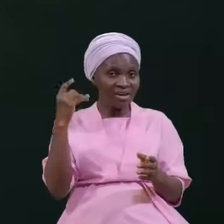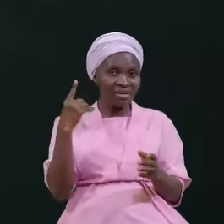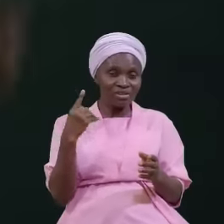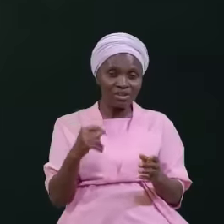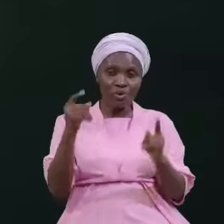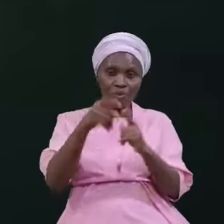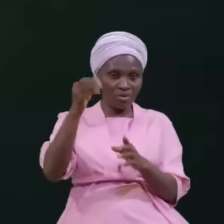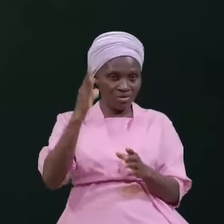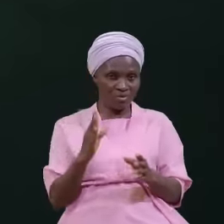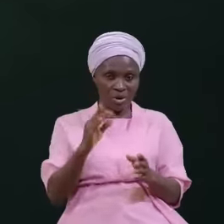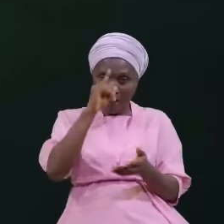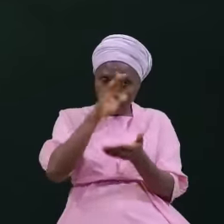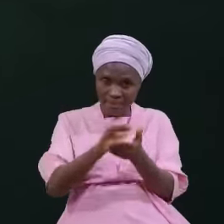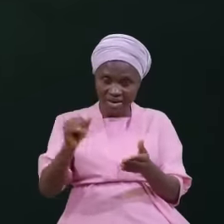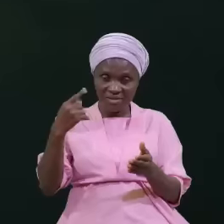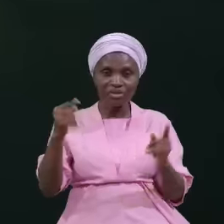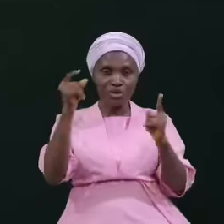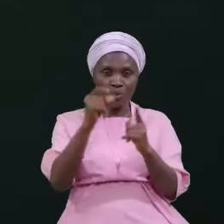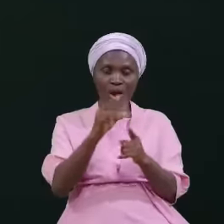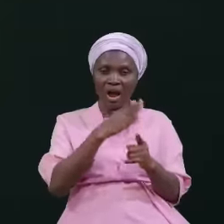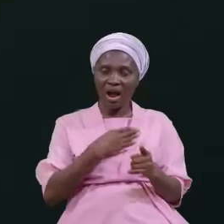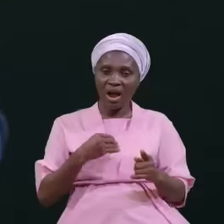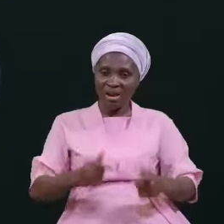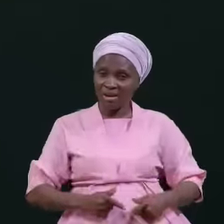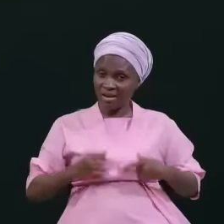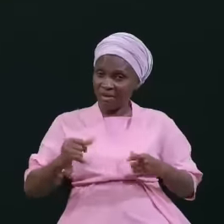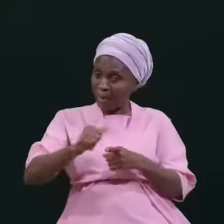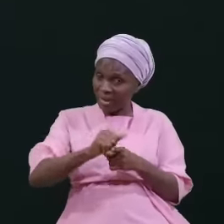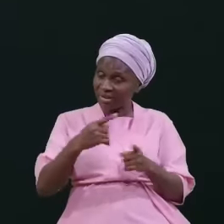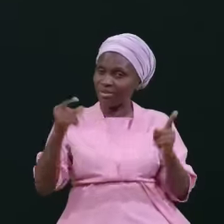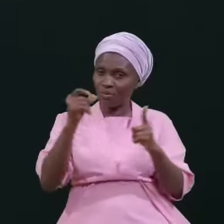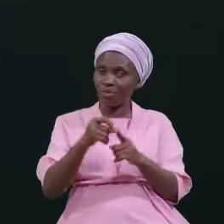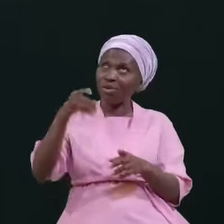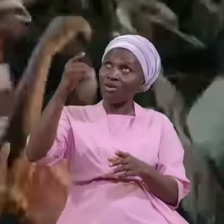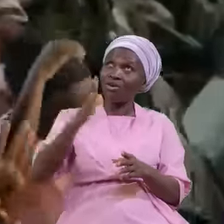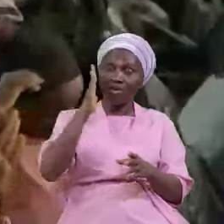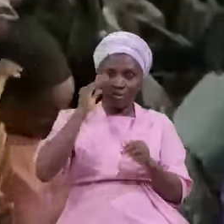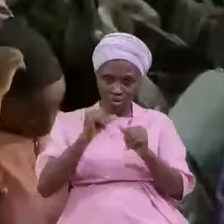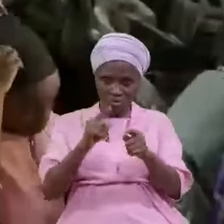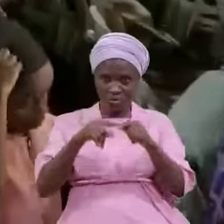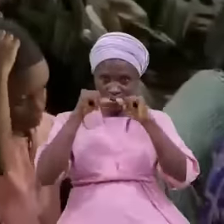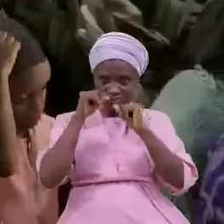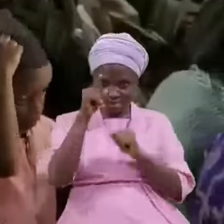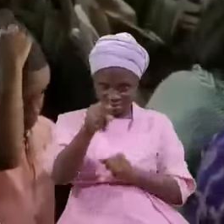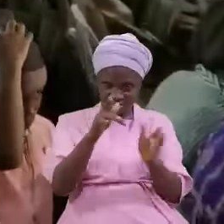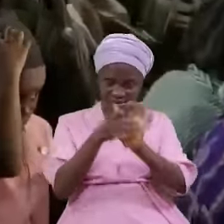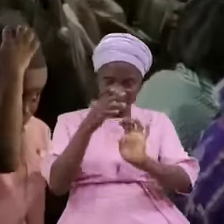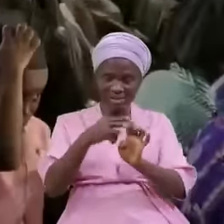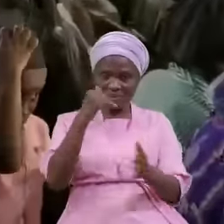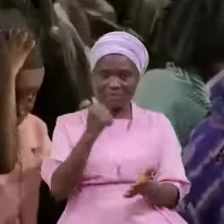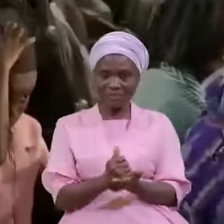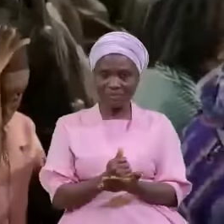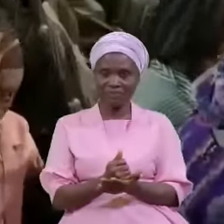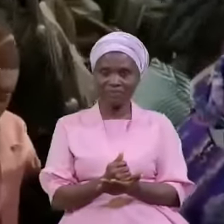believing the word, and living by the word, God will continue to bless you. You've lifted up the name